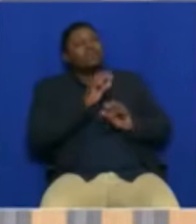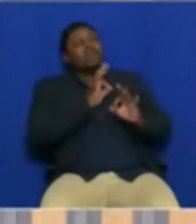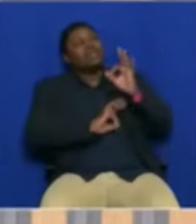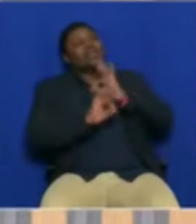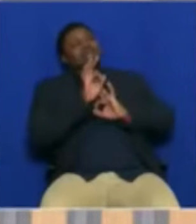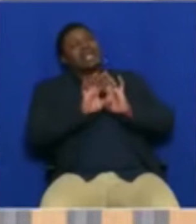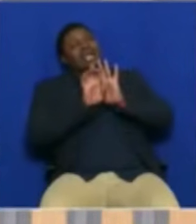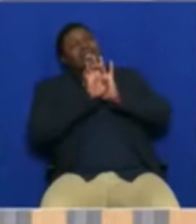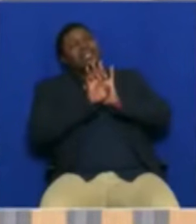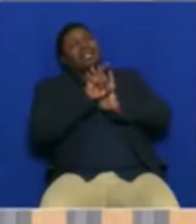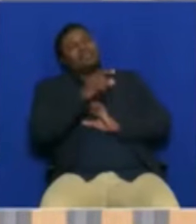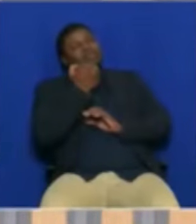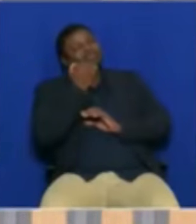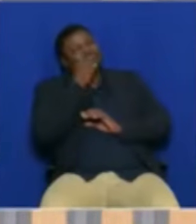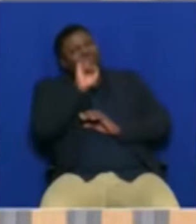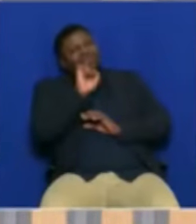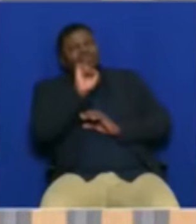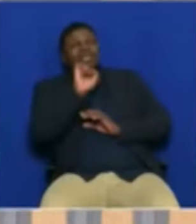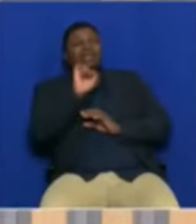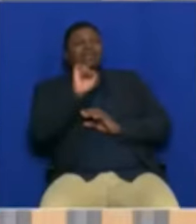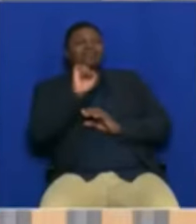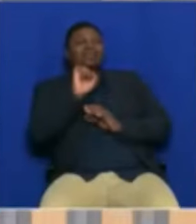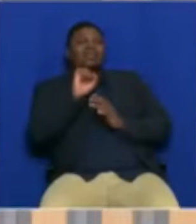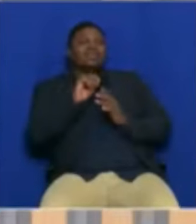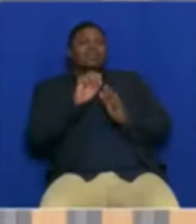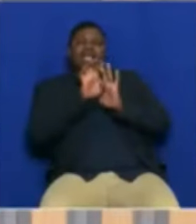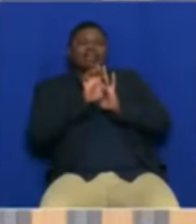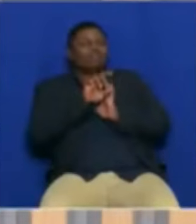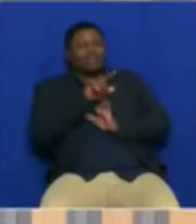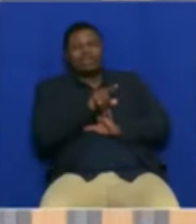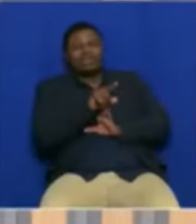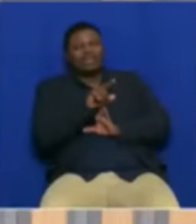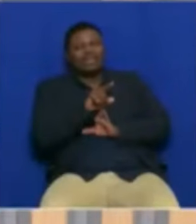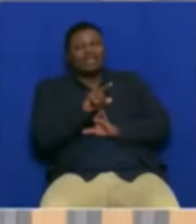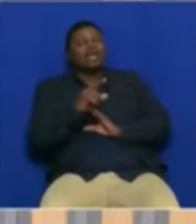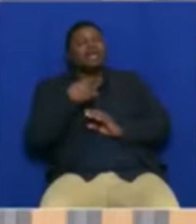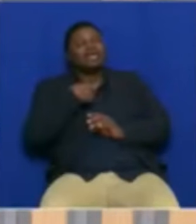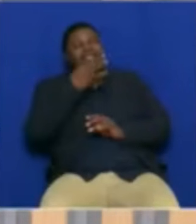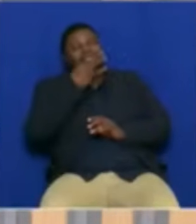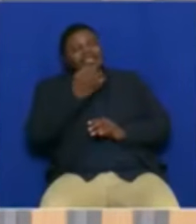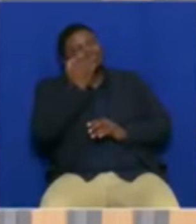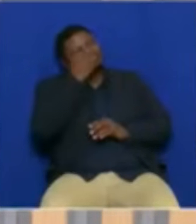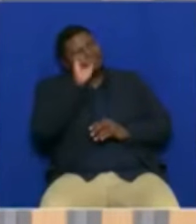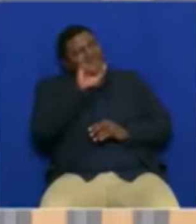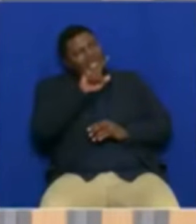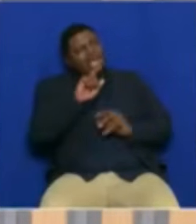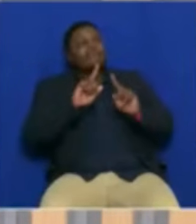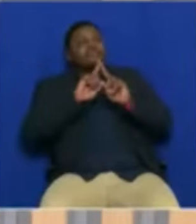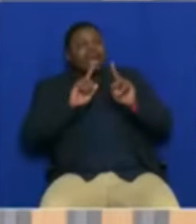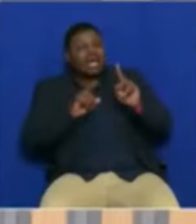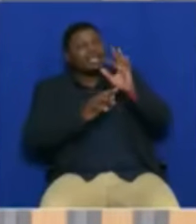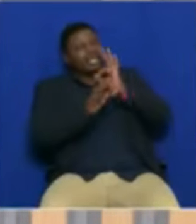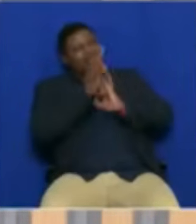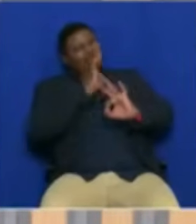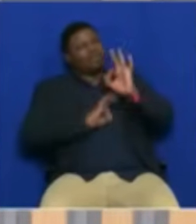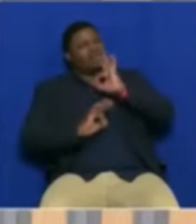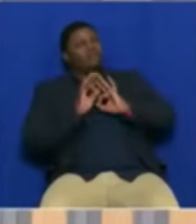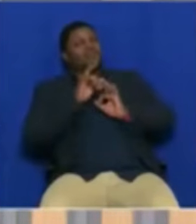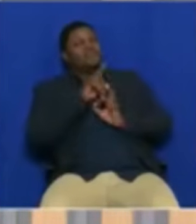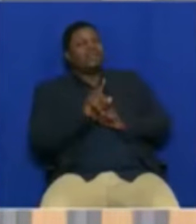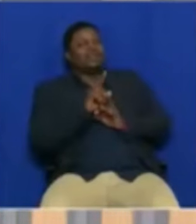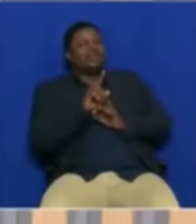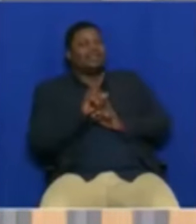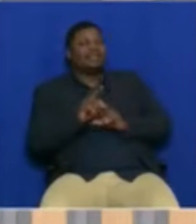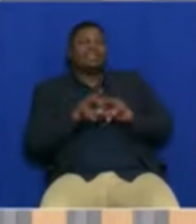an example anyway. I'm saying, show me how the issue of the